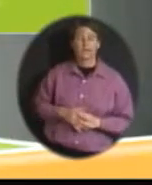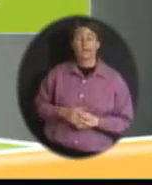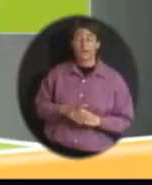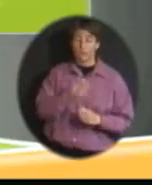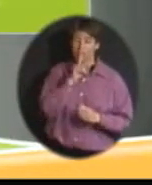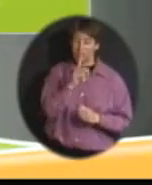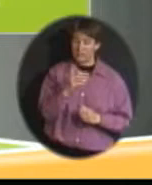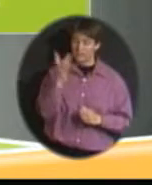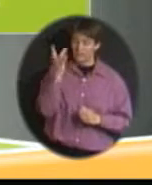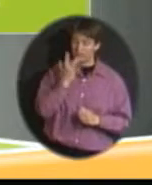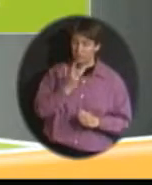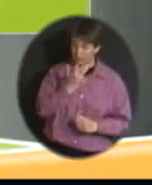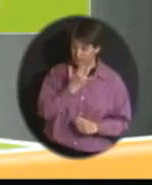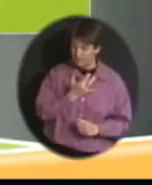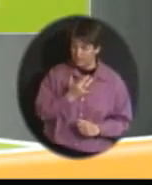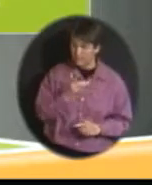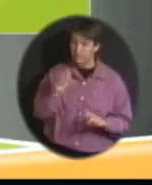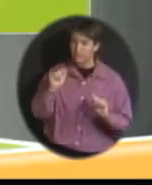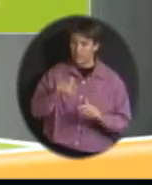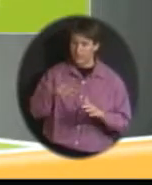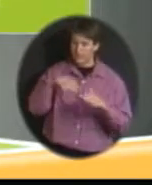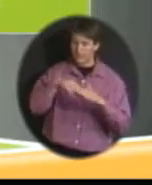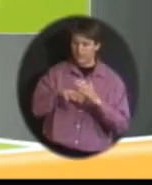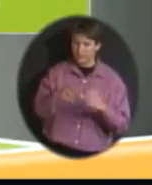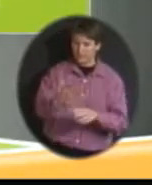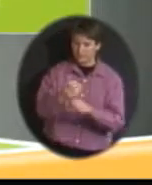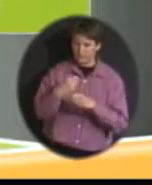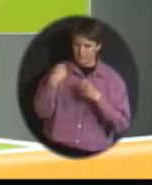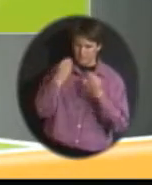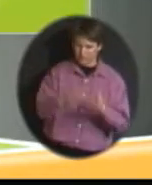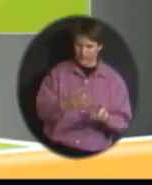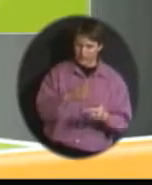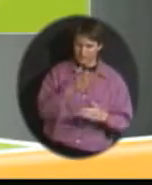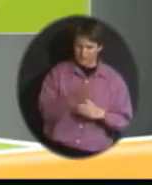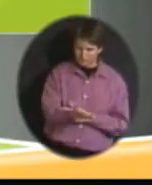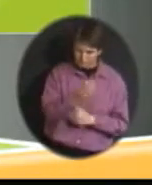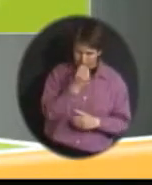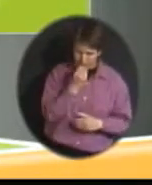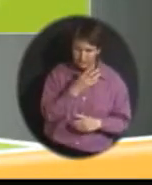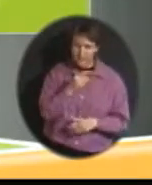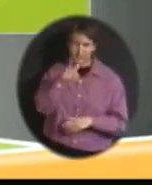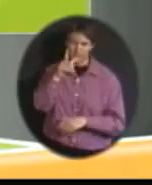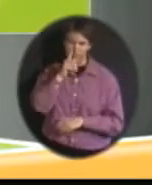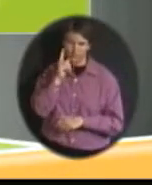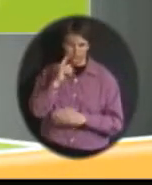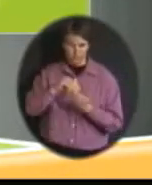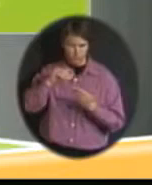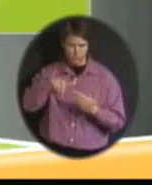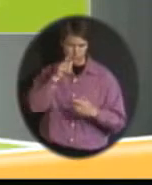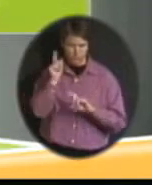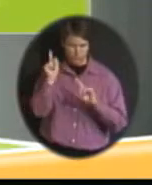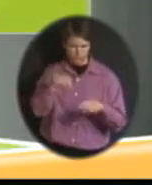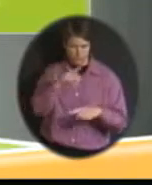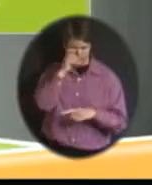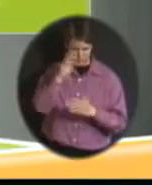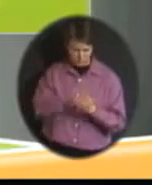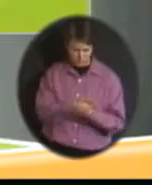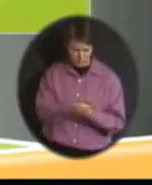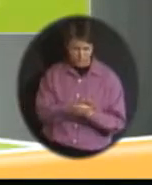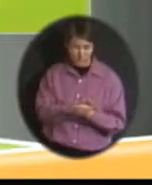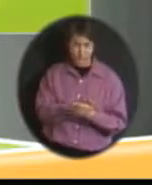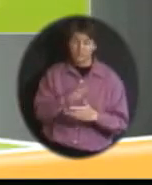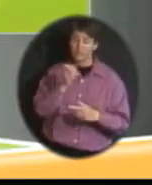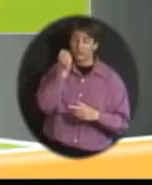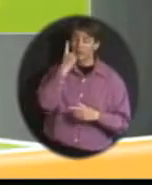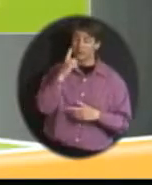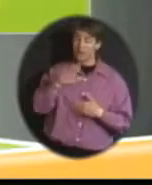very fortunate that we're able to access this and provide breakfast and lunch for our students that attend school and summer school. All of the sites have to